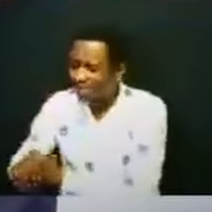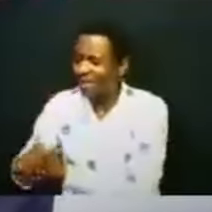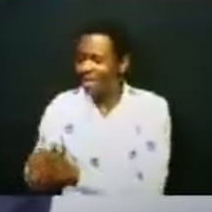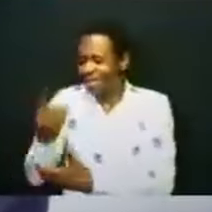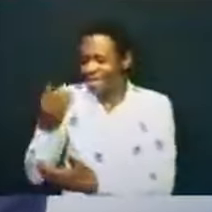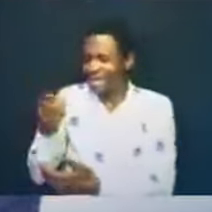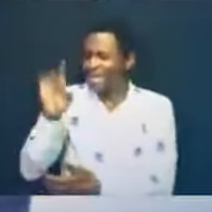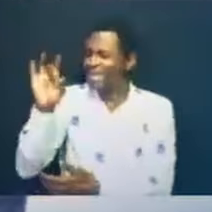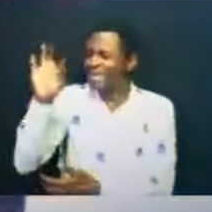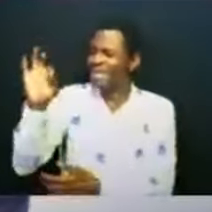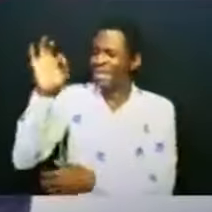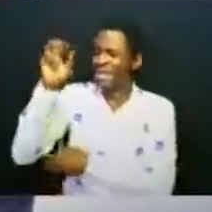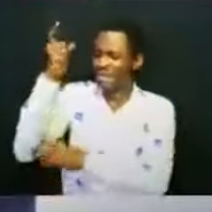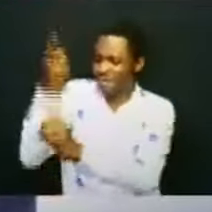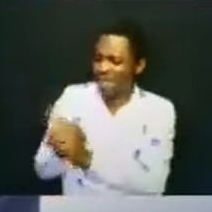But